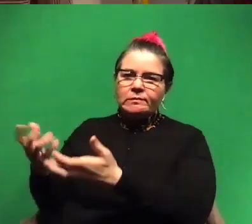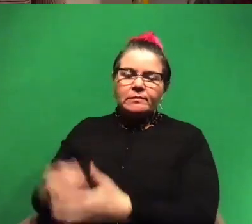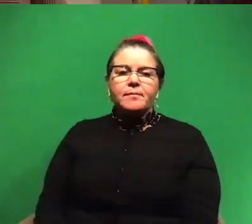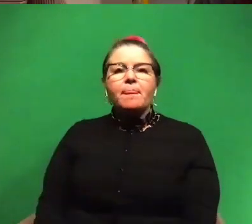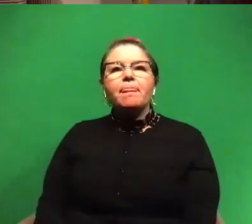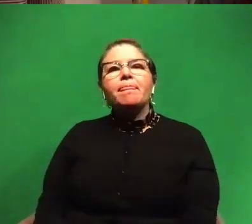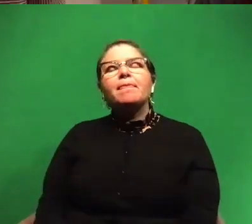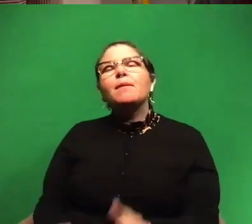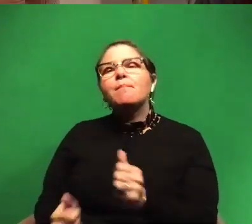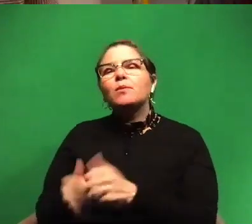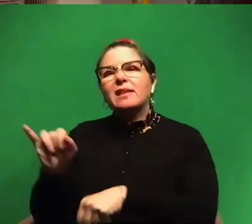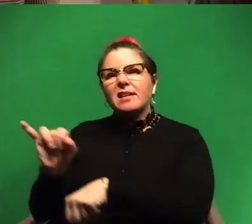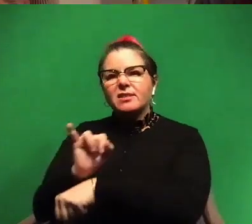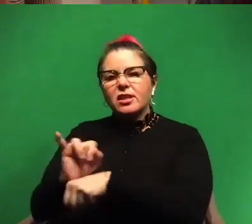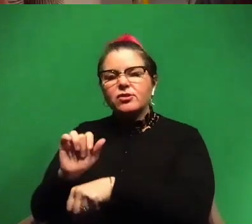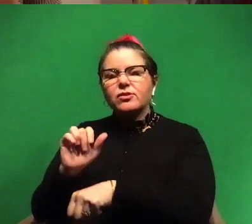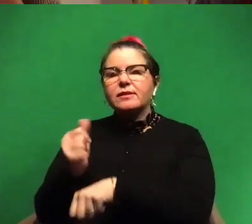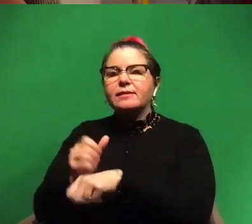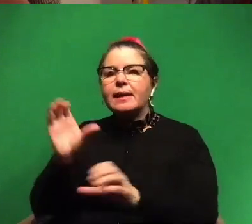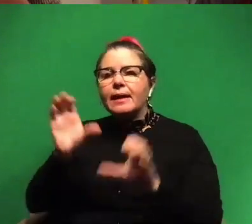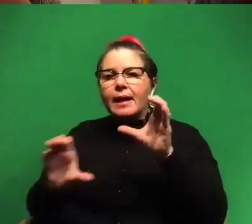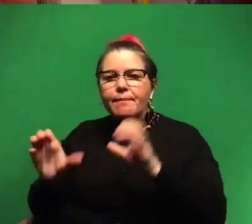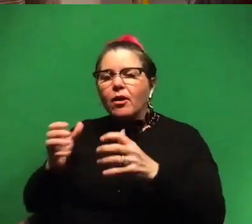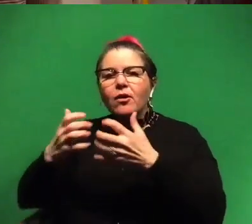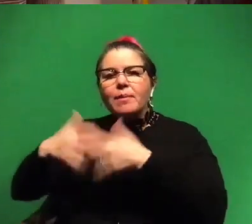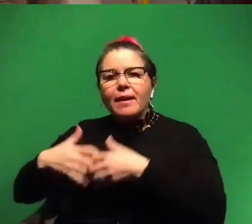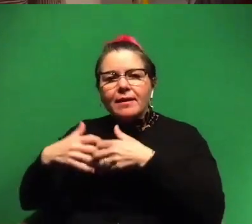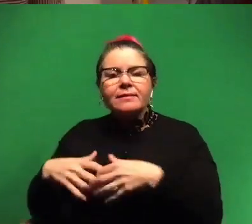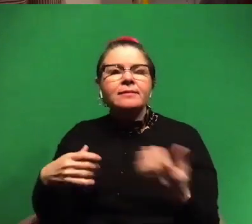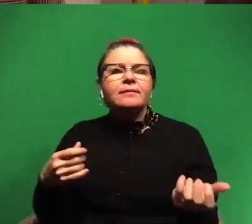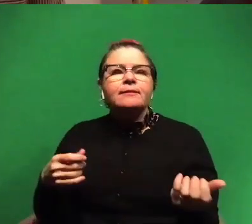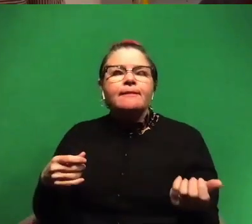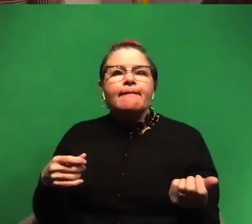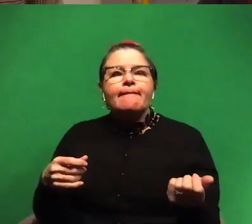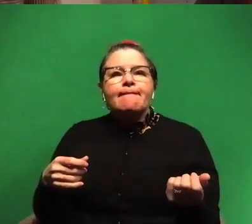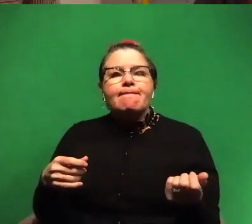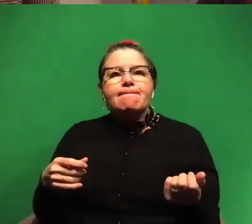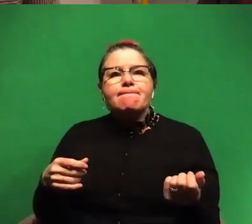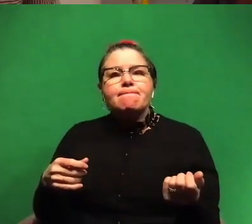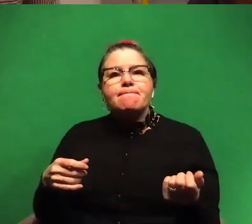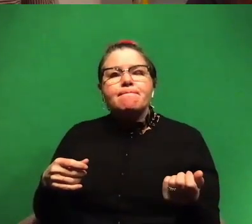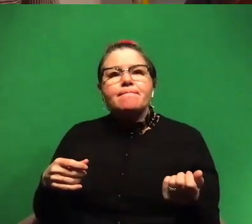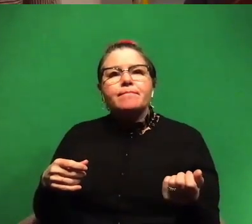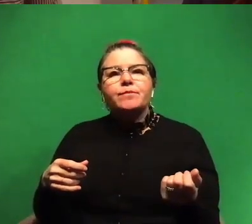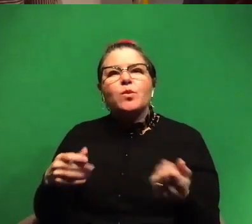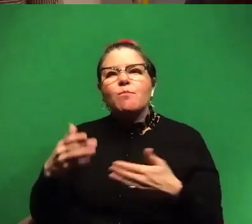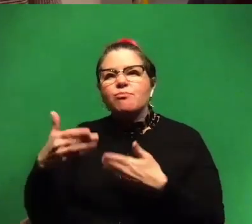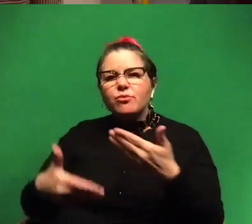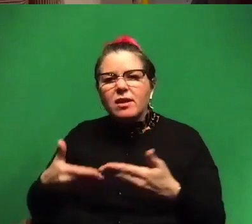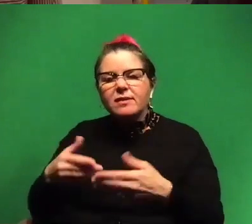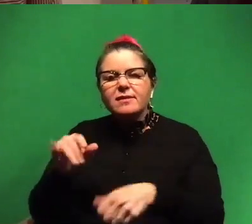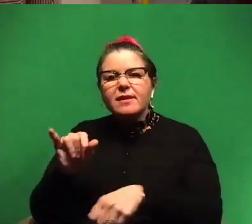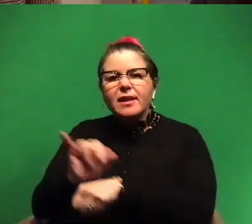they're mostly industrial sites, so like chemical plants, things like that, or any kind of other processing or